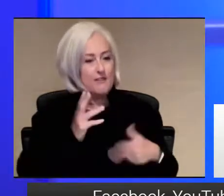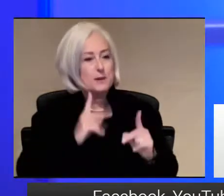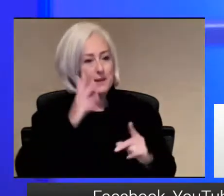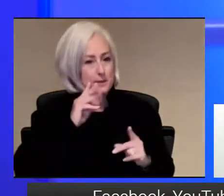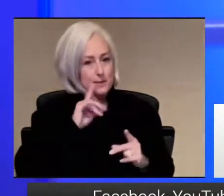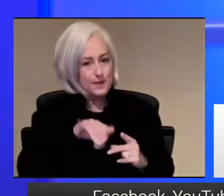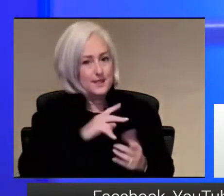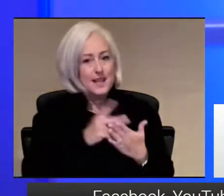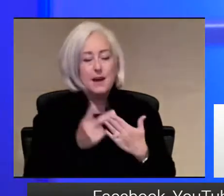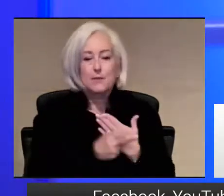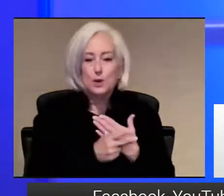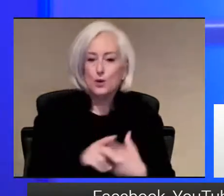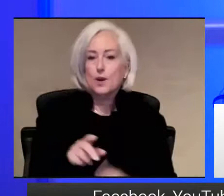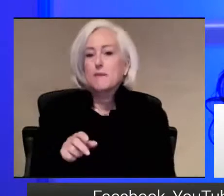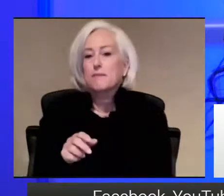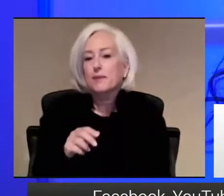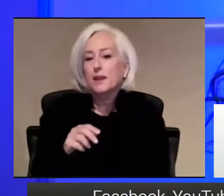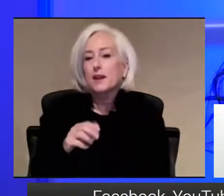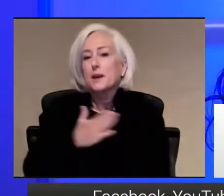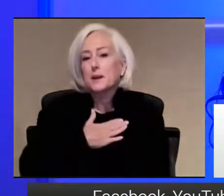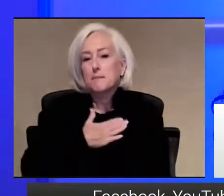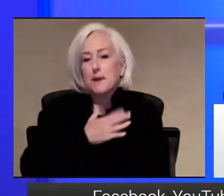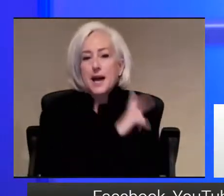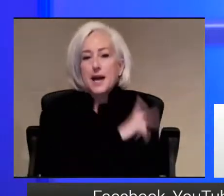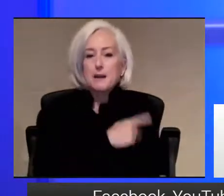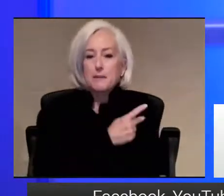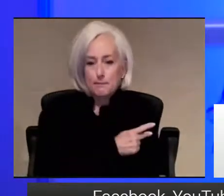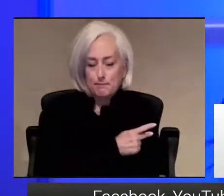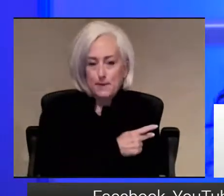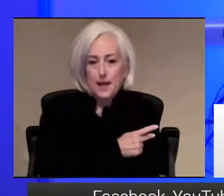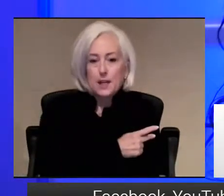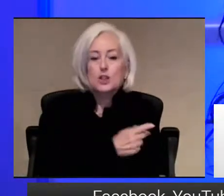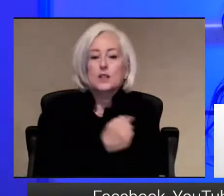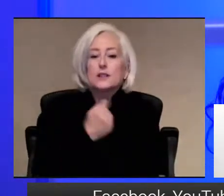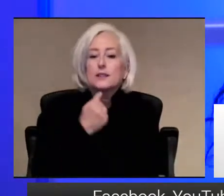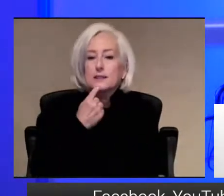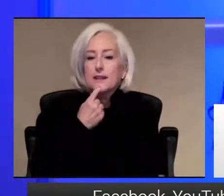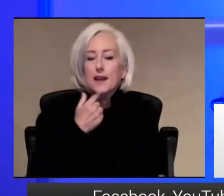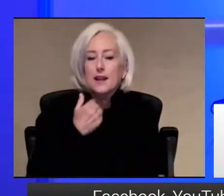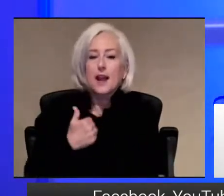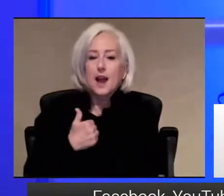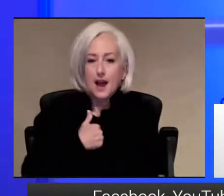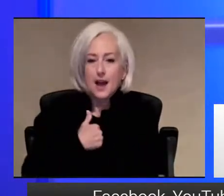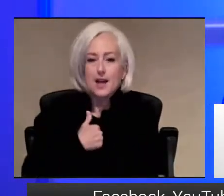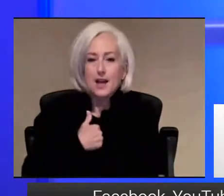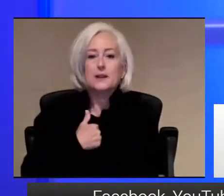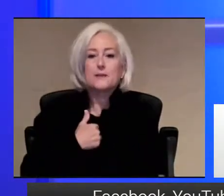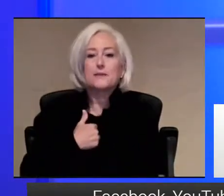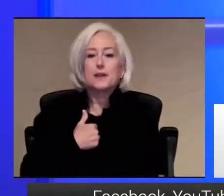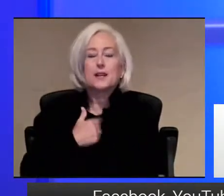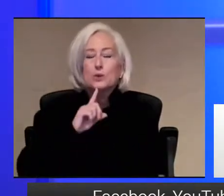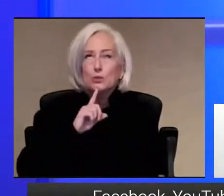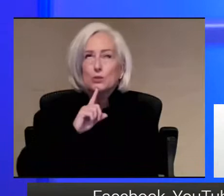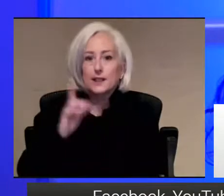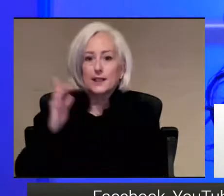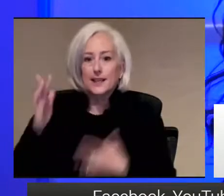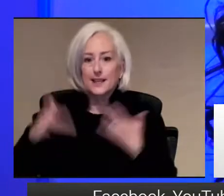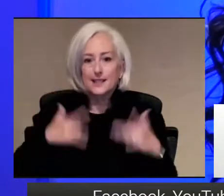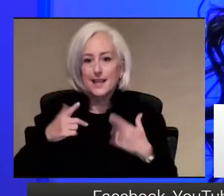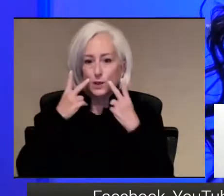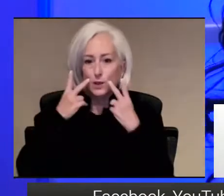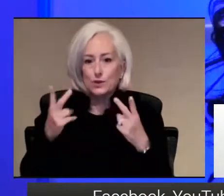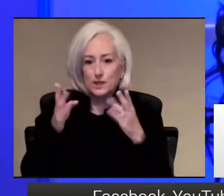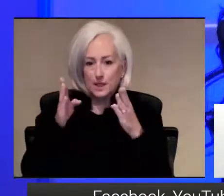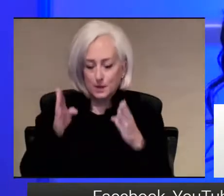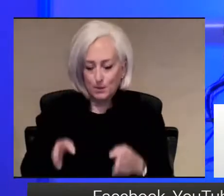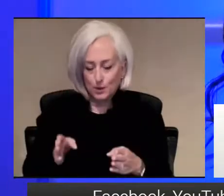like my patient who was saying, I am ecstatic to see a person that looks like me to care for